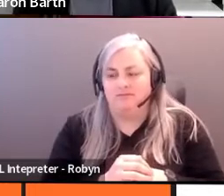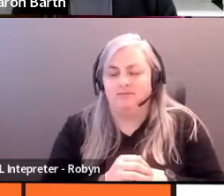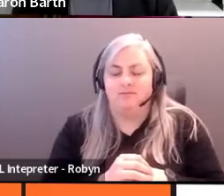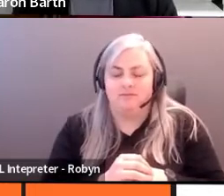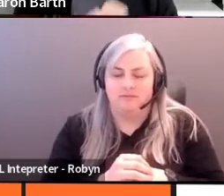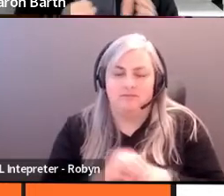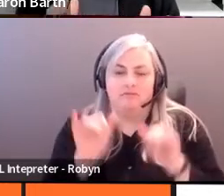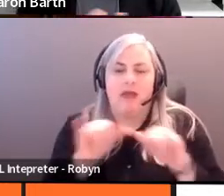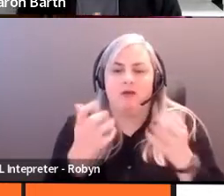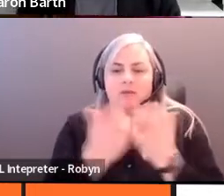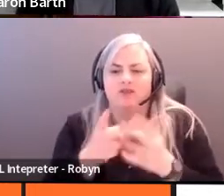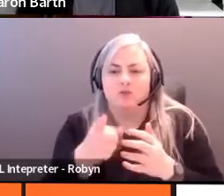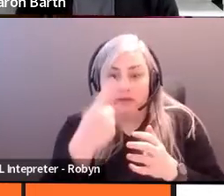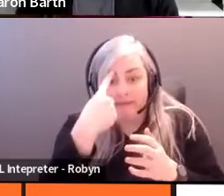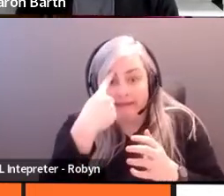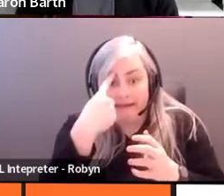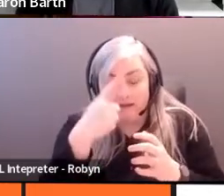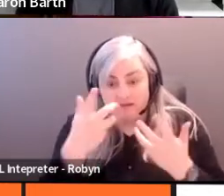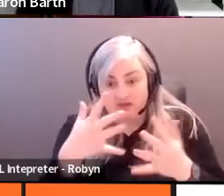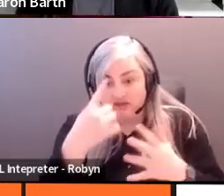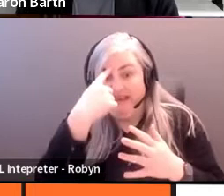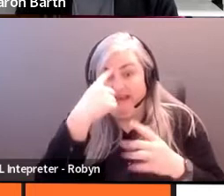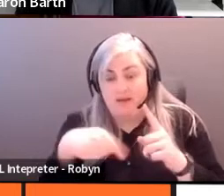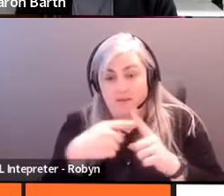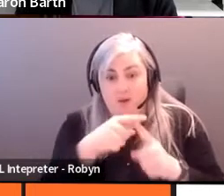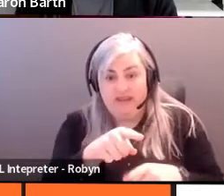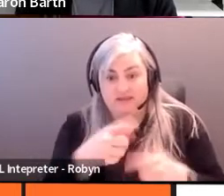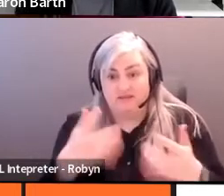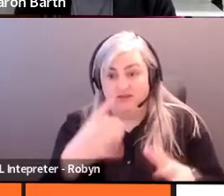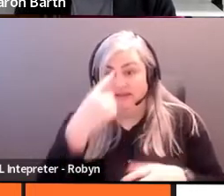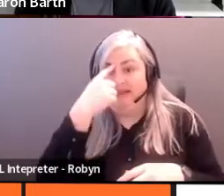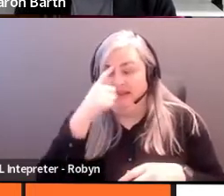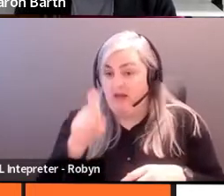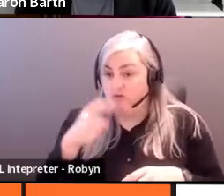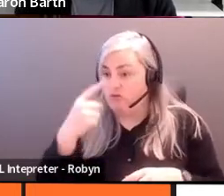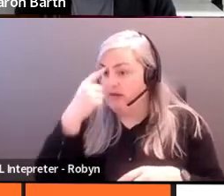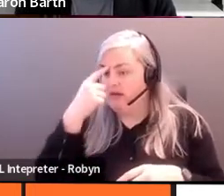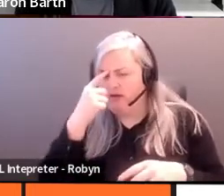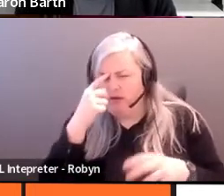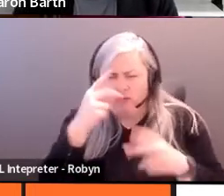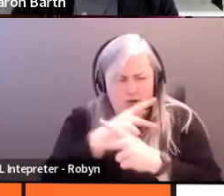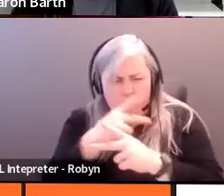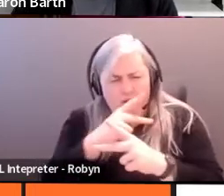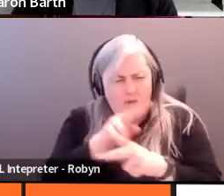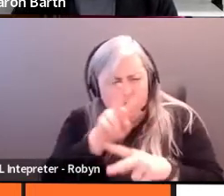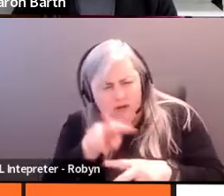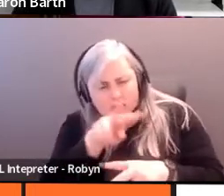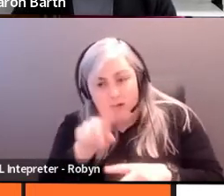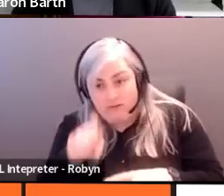What did you think about it? Did you have to think about it?